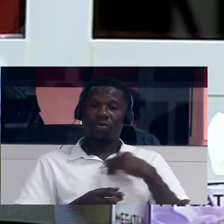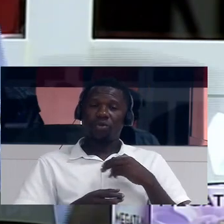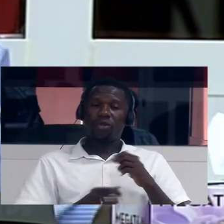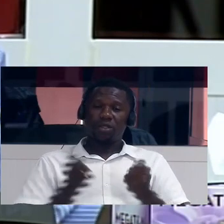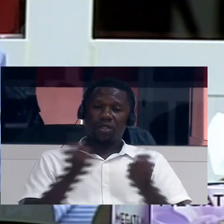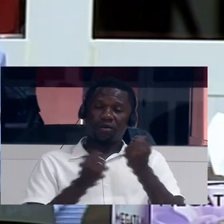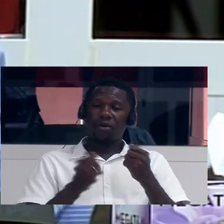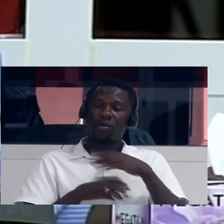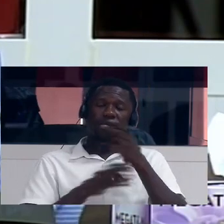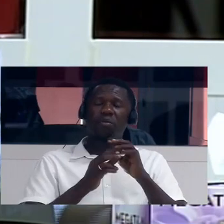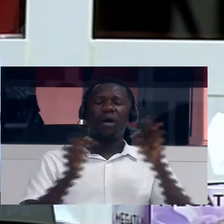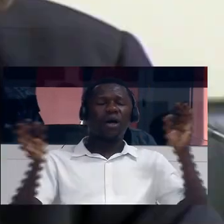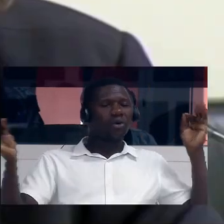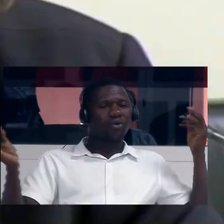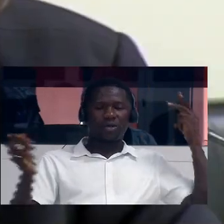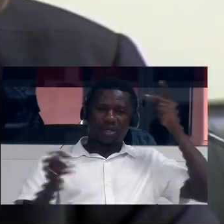Kanilai for nonsense? For what?